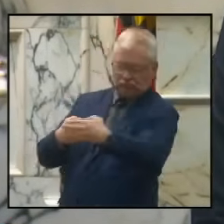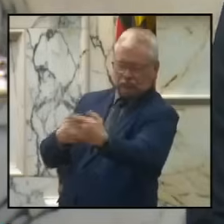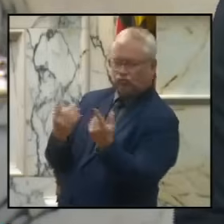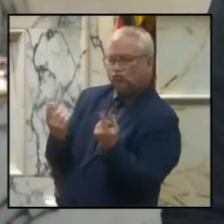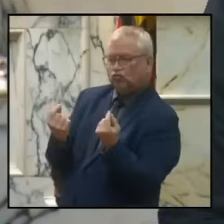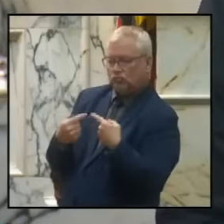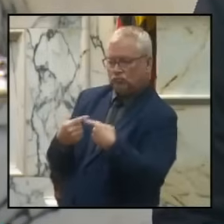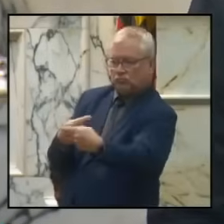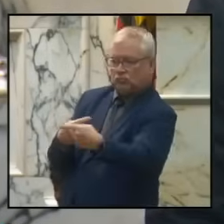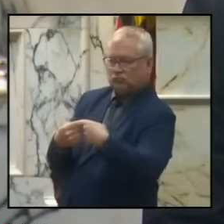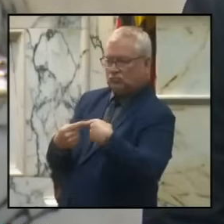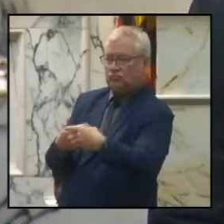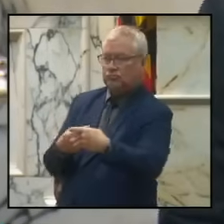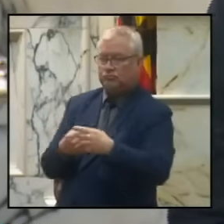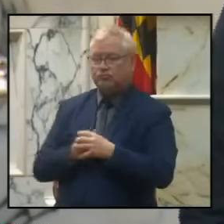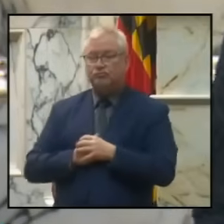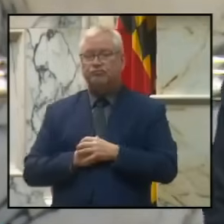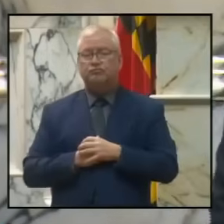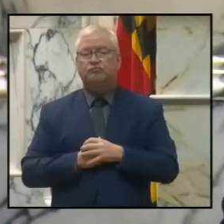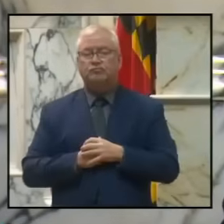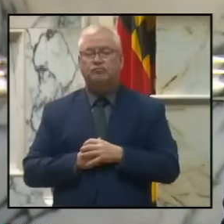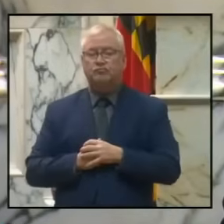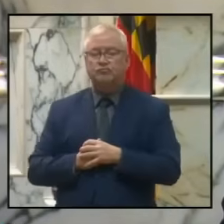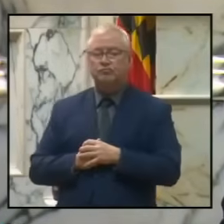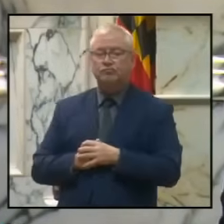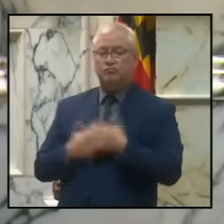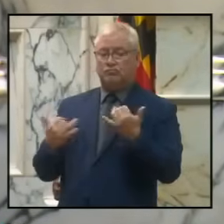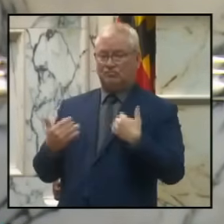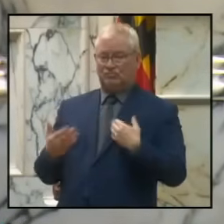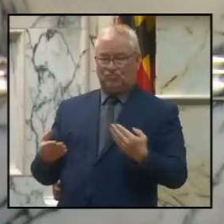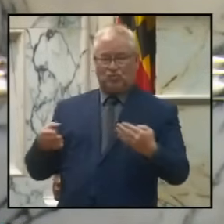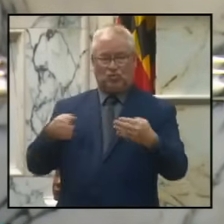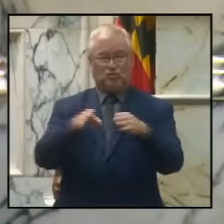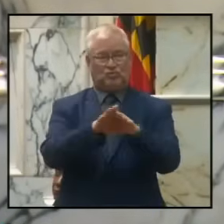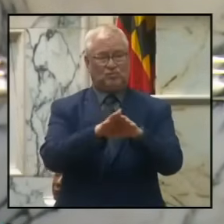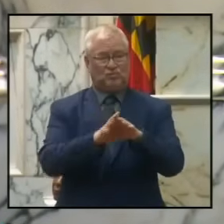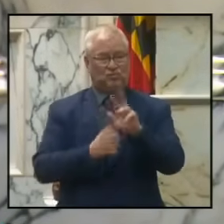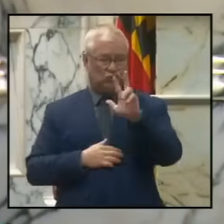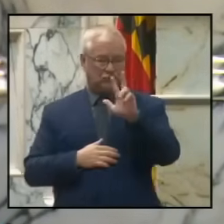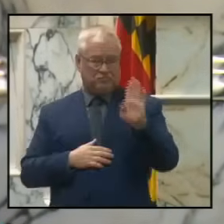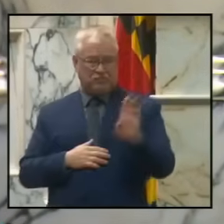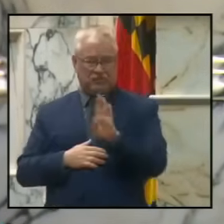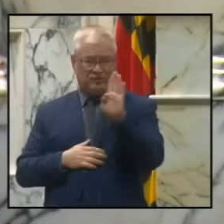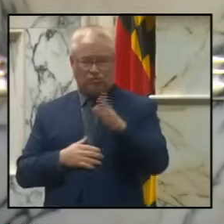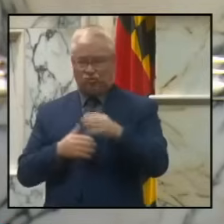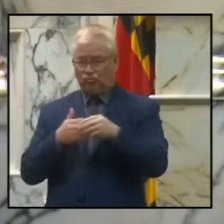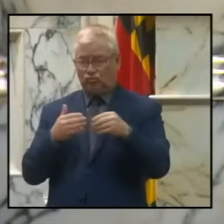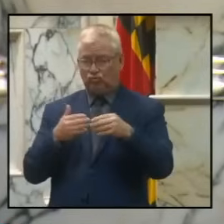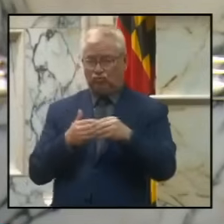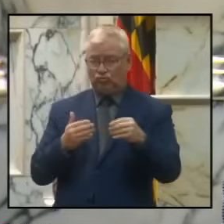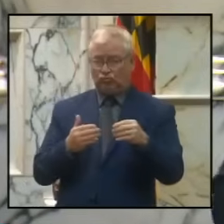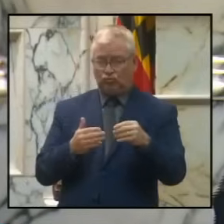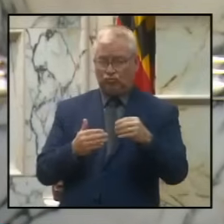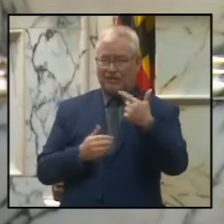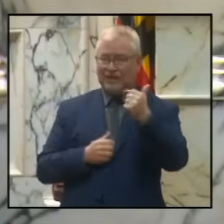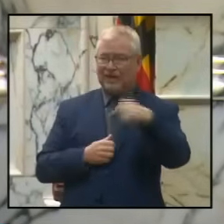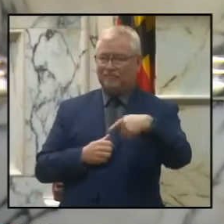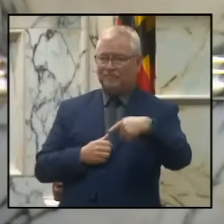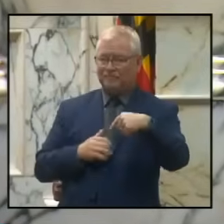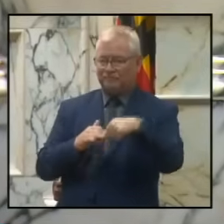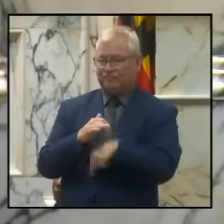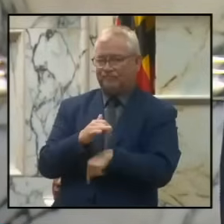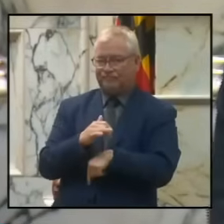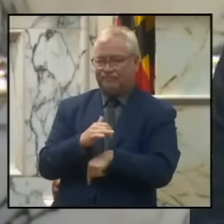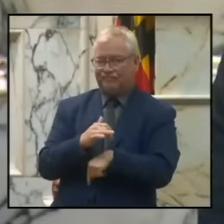We must close this $3 billion budget gap. And we have to do it in a way that actually grows the